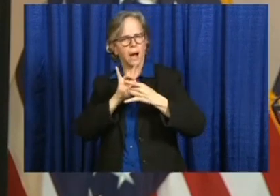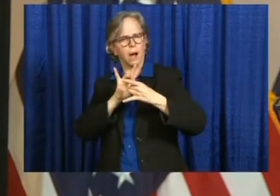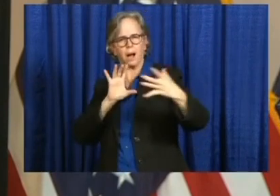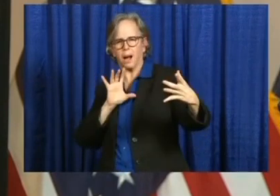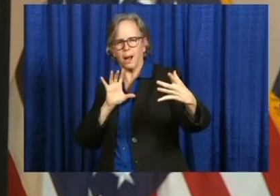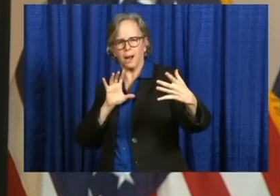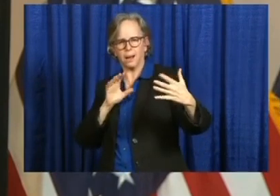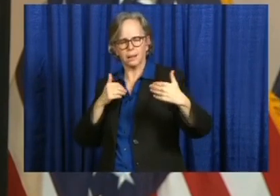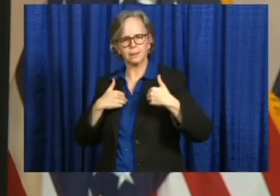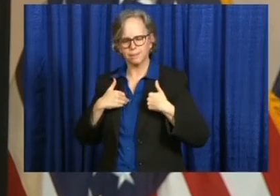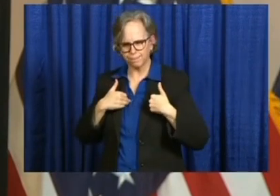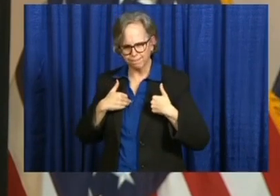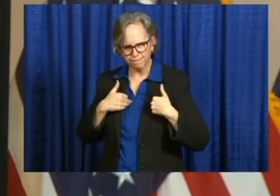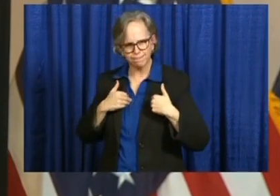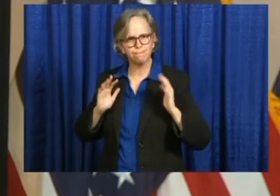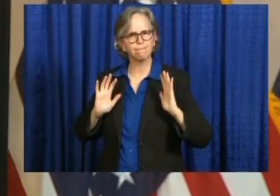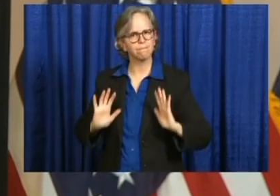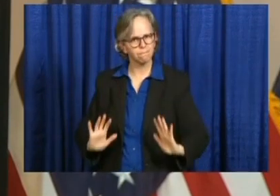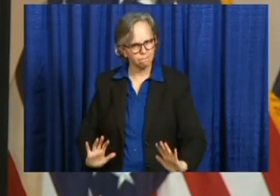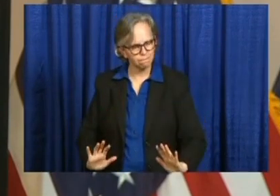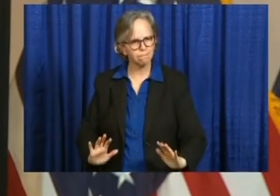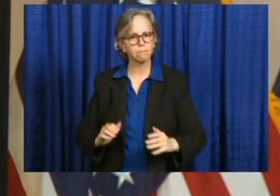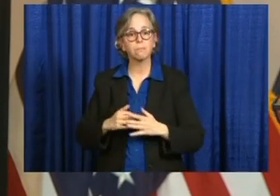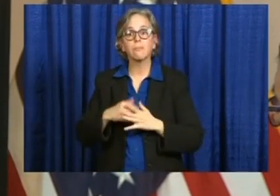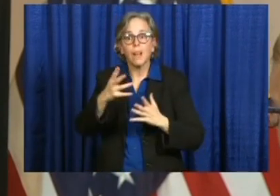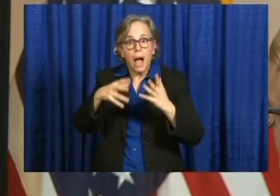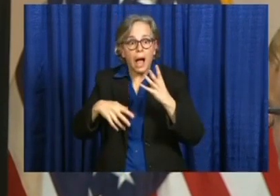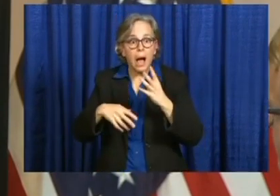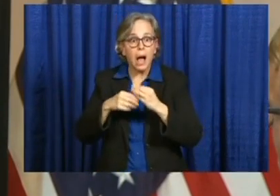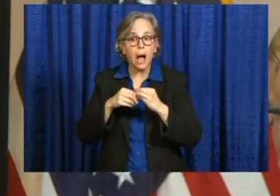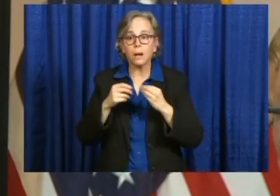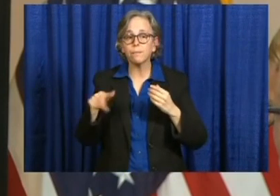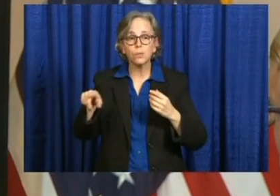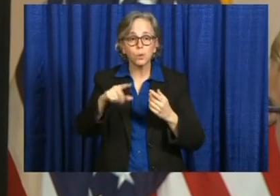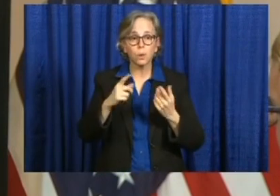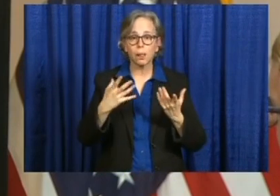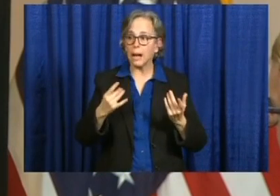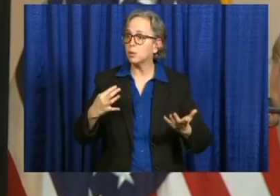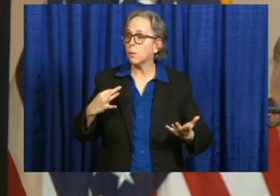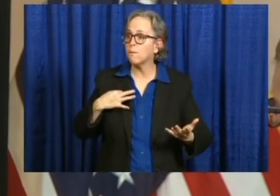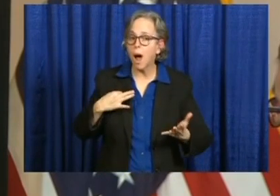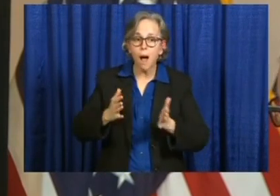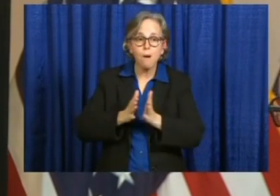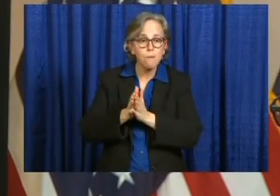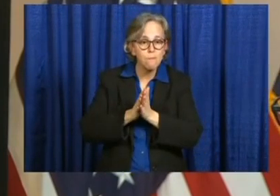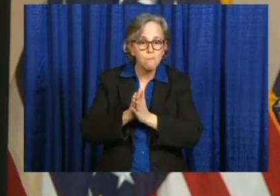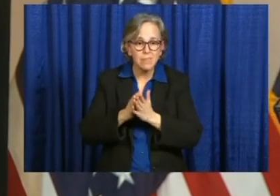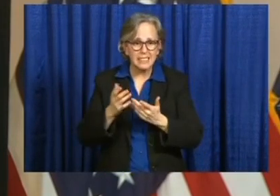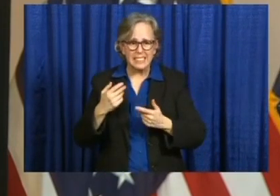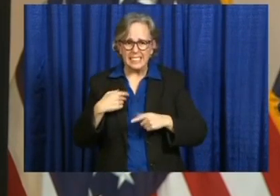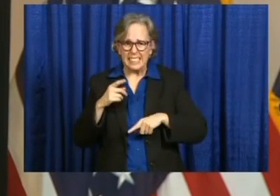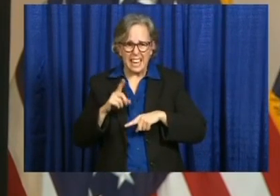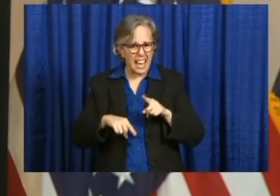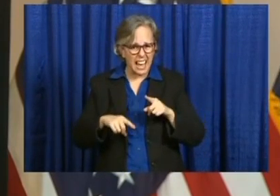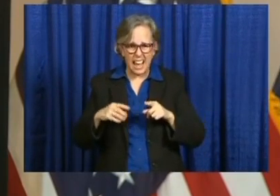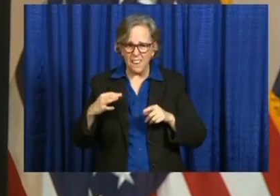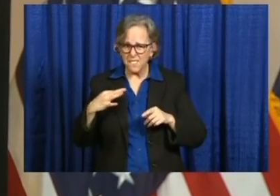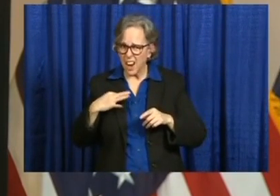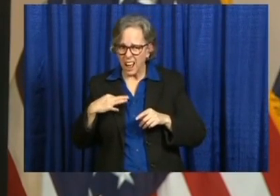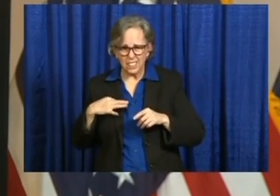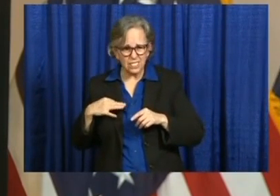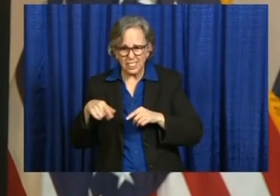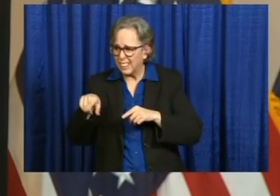Also, if you're someone that likes to volunteer and your volunteer opportunities aren't the same right now, the state has created